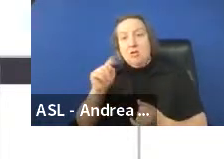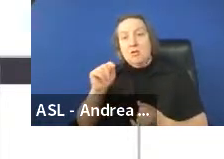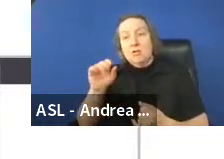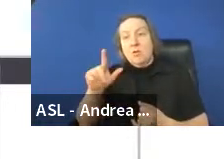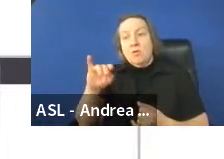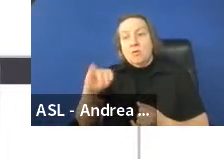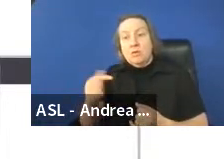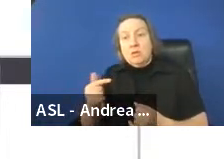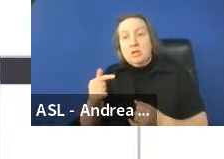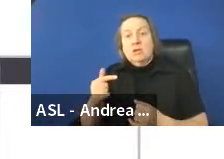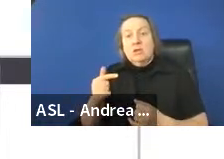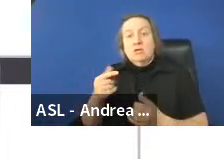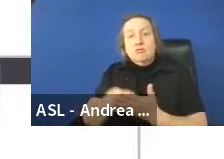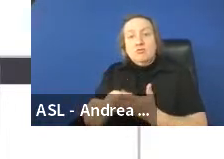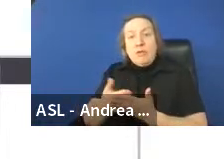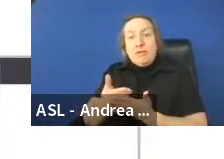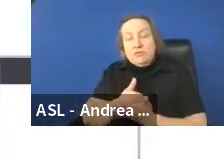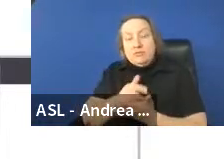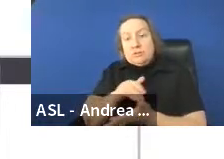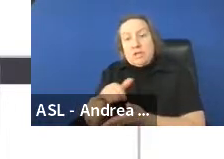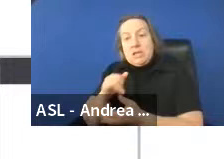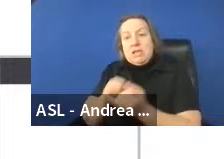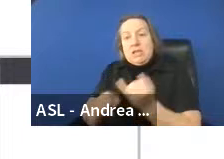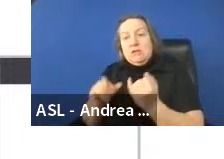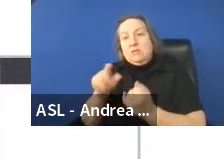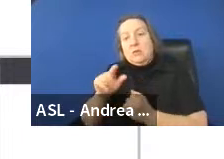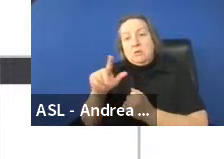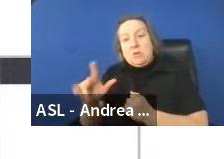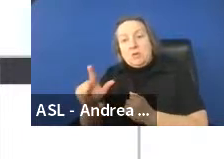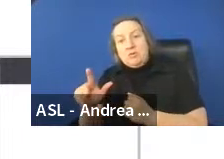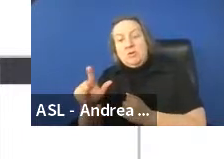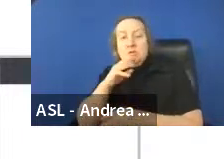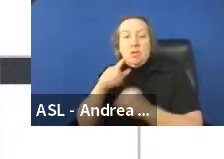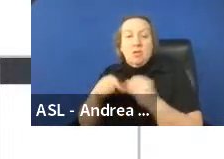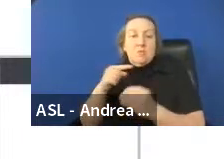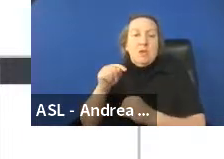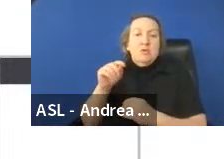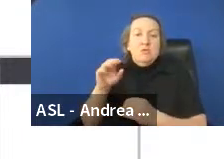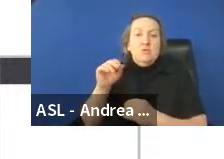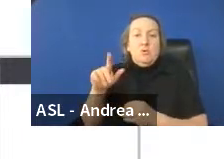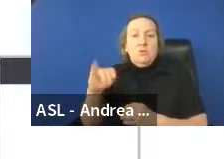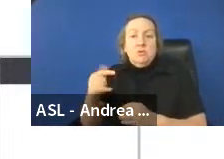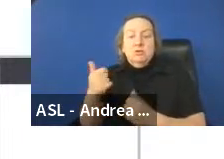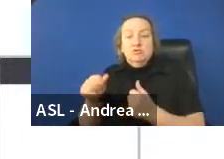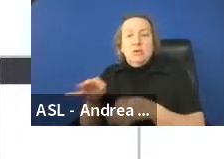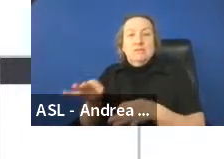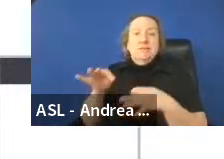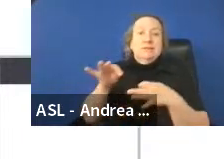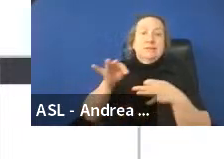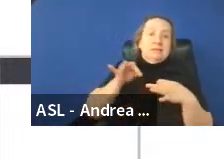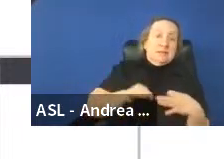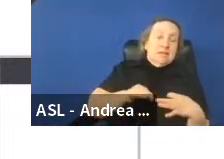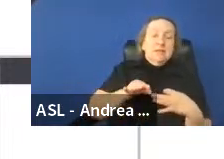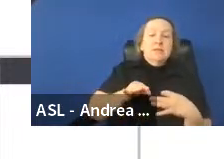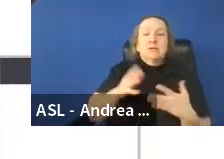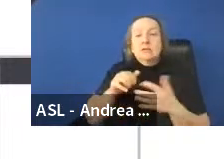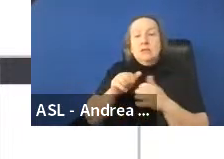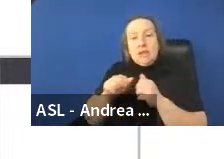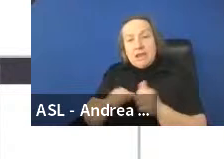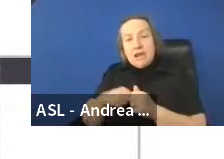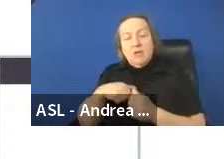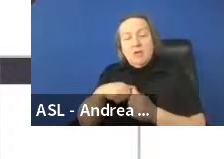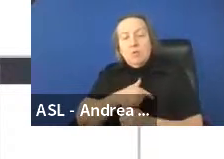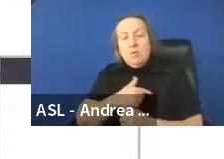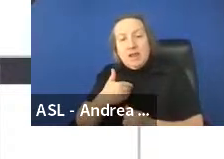end of 2023 to talk about tolling, but we're trying to bring it forward in the areas where we do have